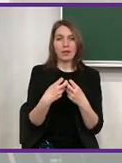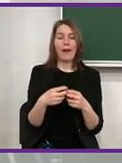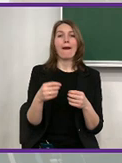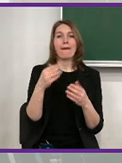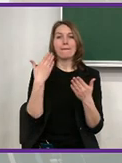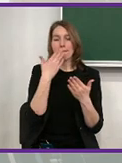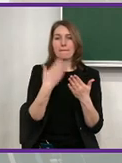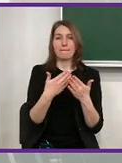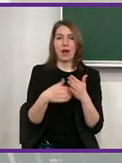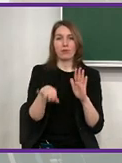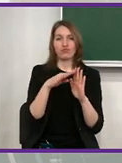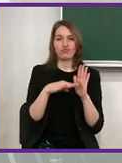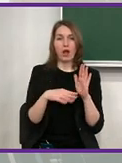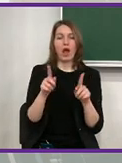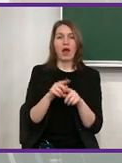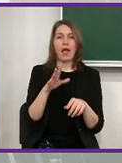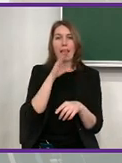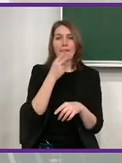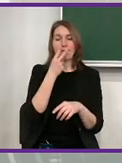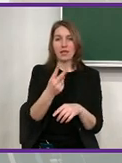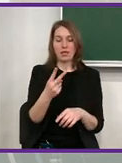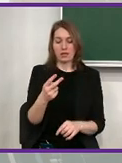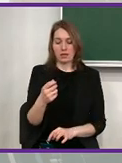the European Commission will adopt